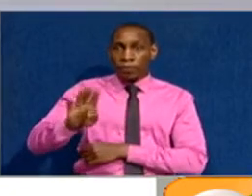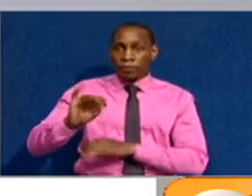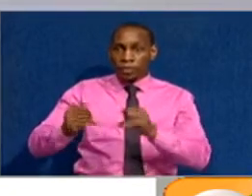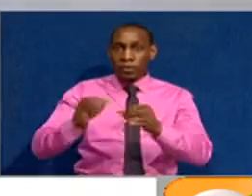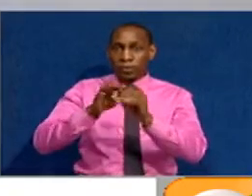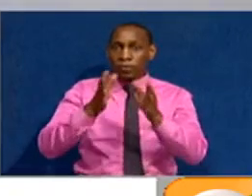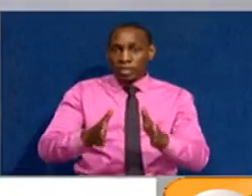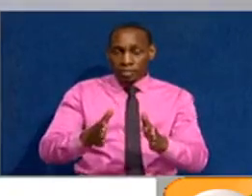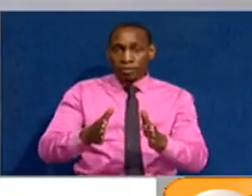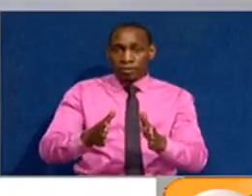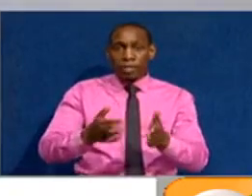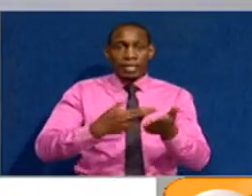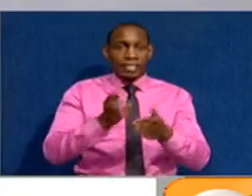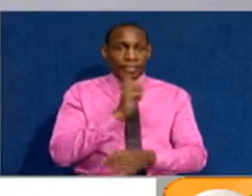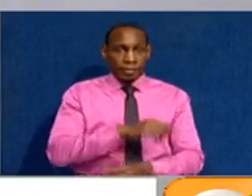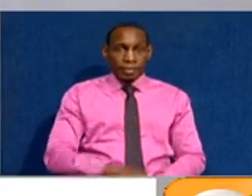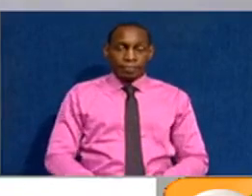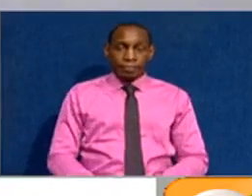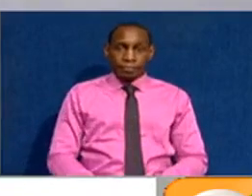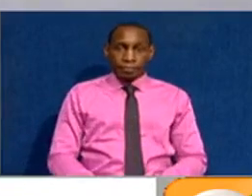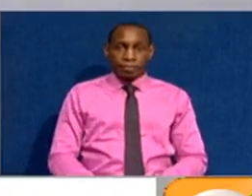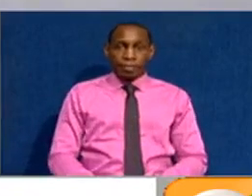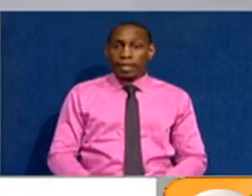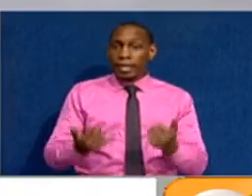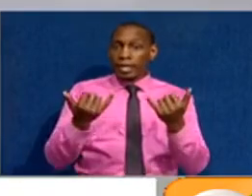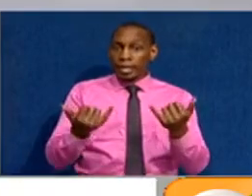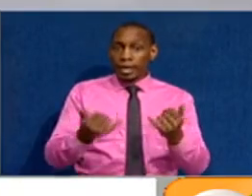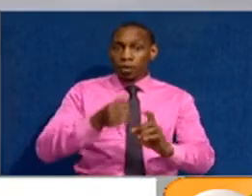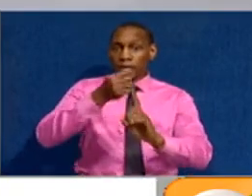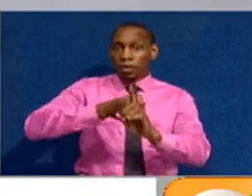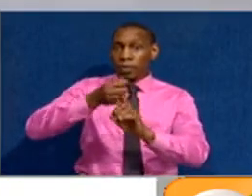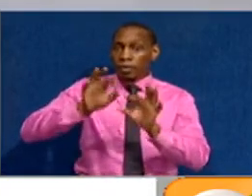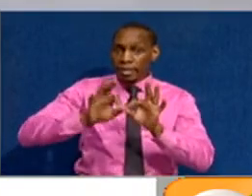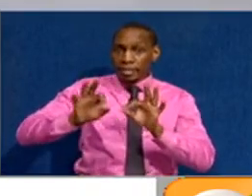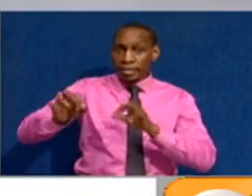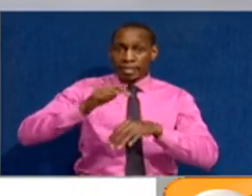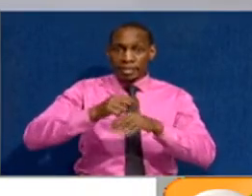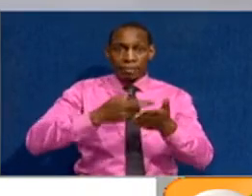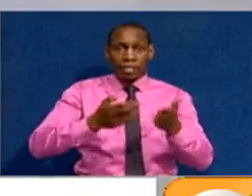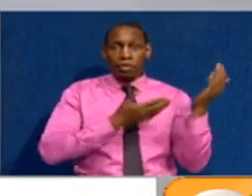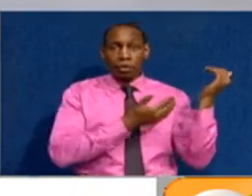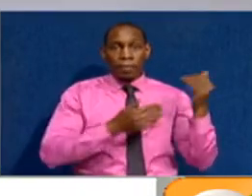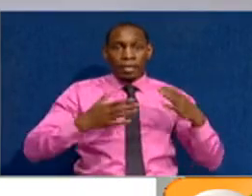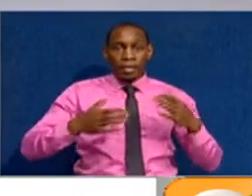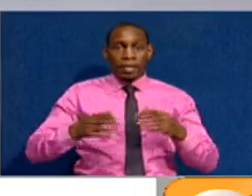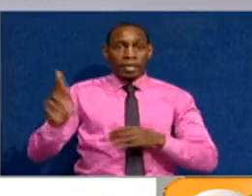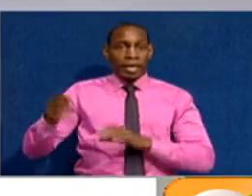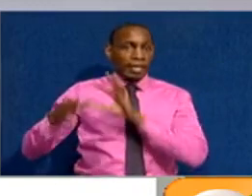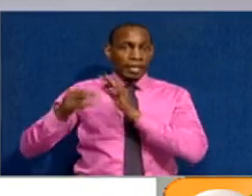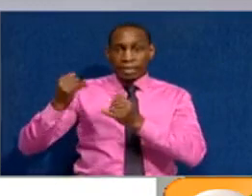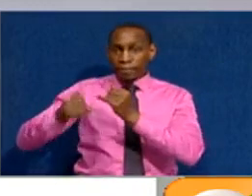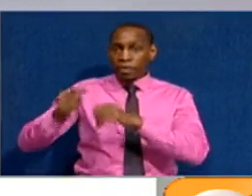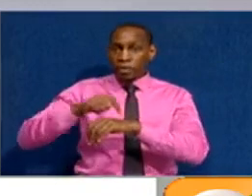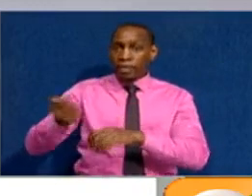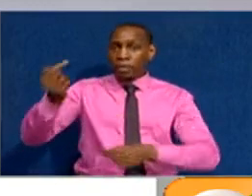1,413,444 new names entered the voters' roll. Now, there have been calls for extending the time, hoping for the Kenyan culture of last minute to